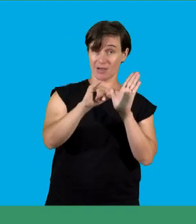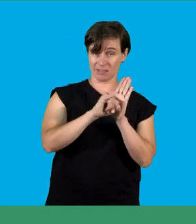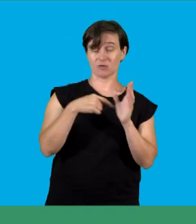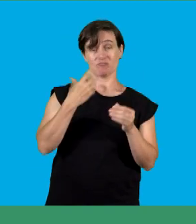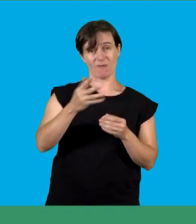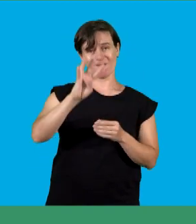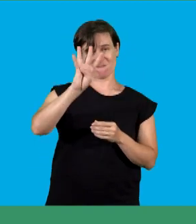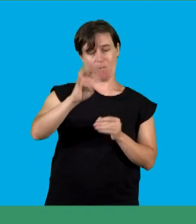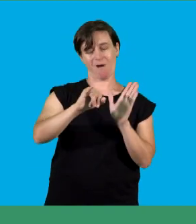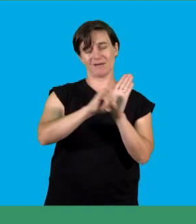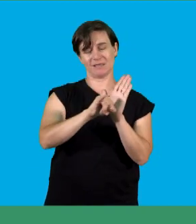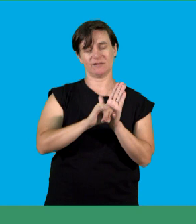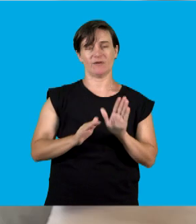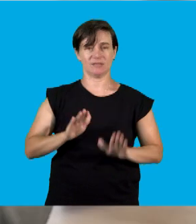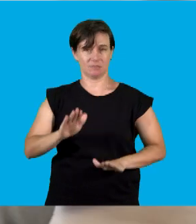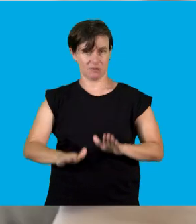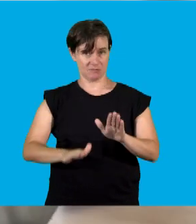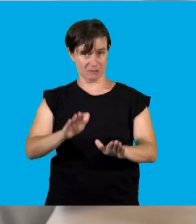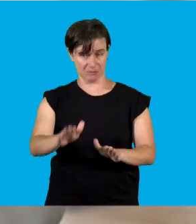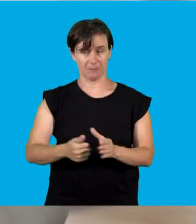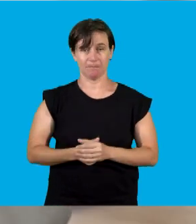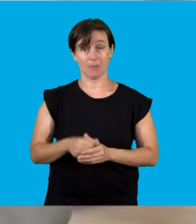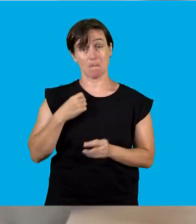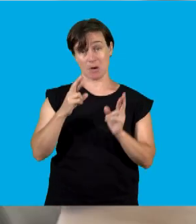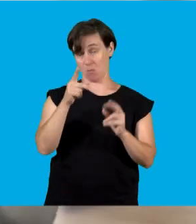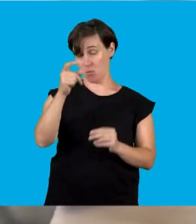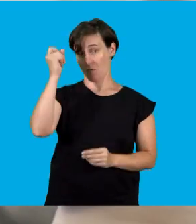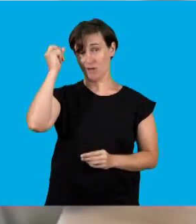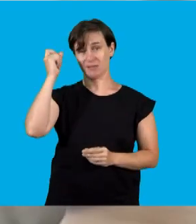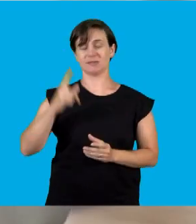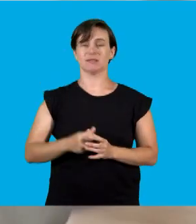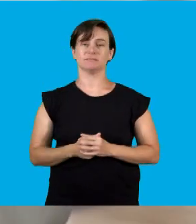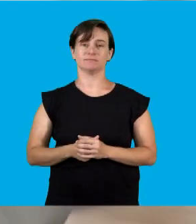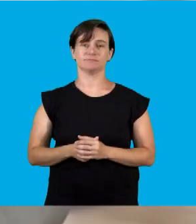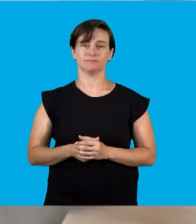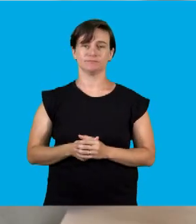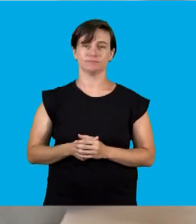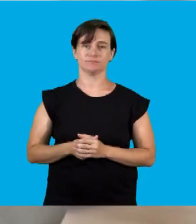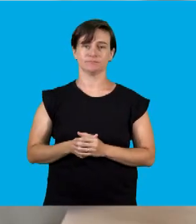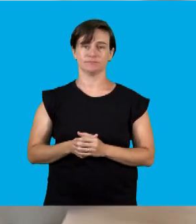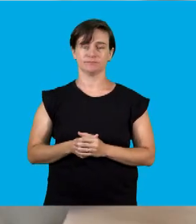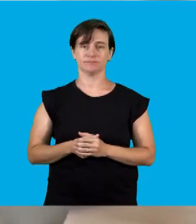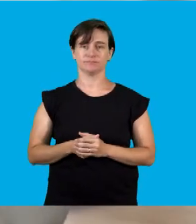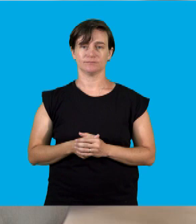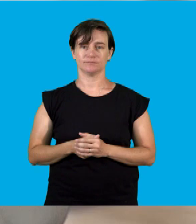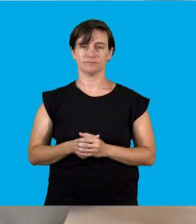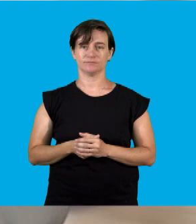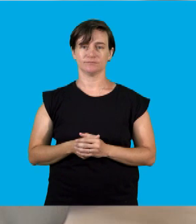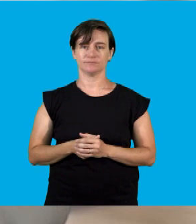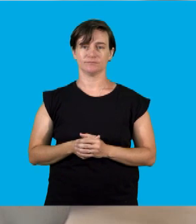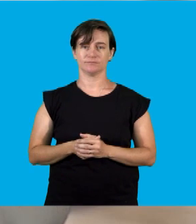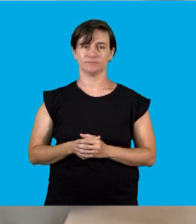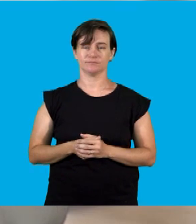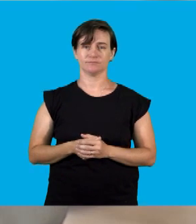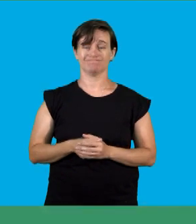the problem solving steps. I hope we are in the right space. I hope you understand me and you, we are together. Then we move on to the